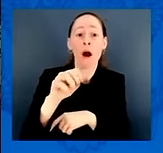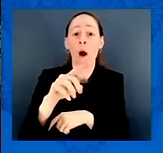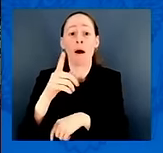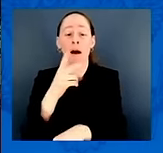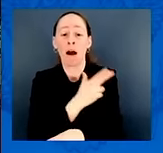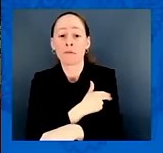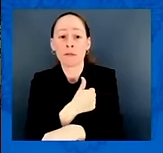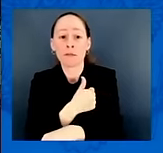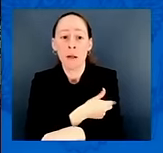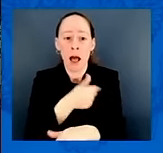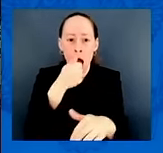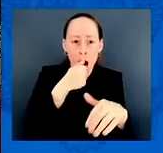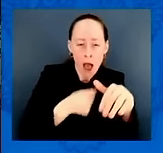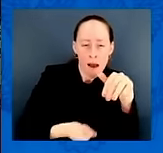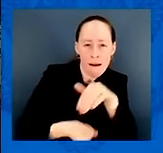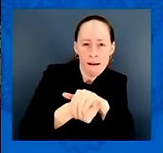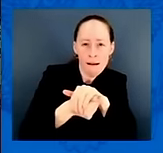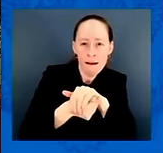in Gaza.